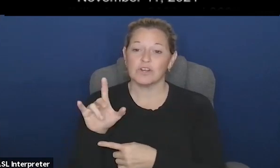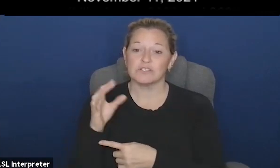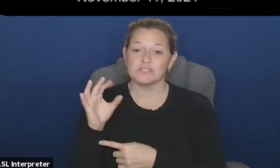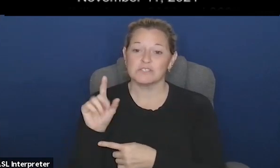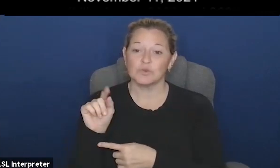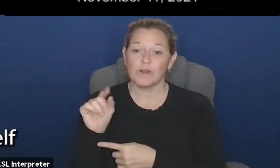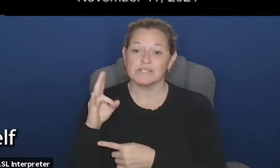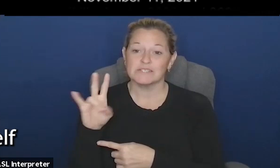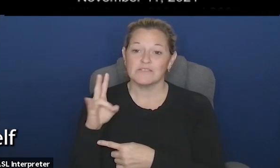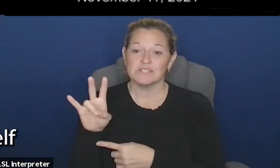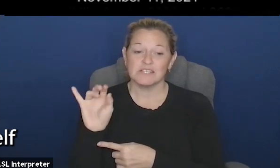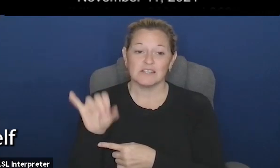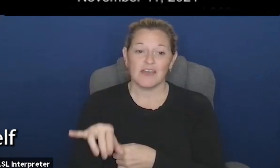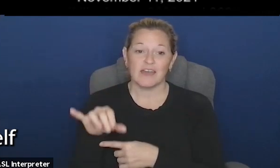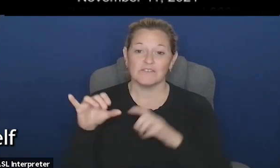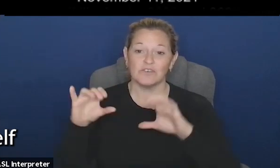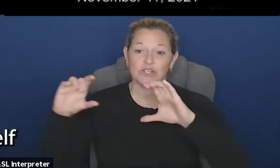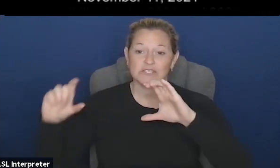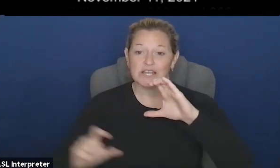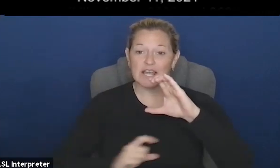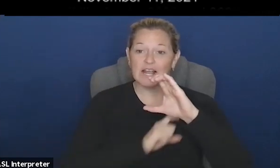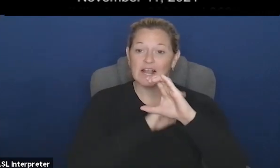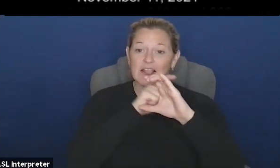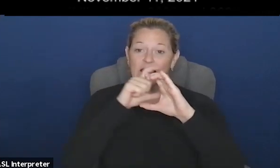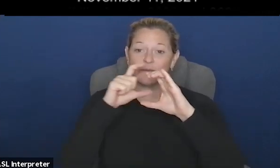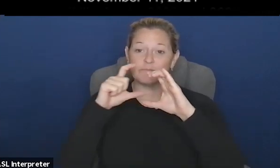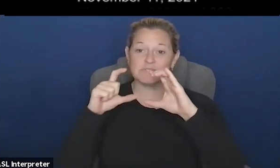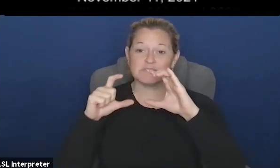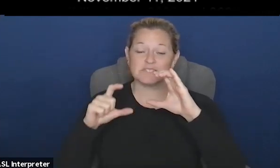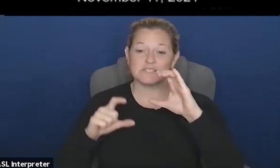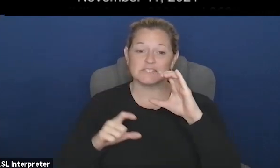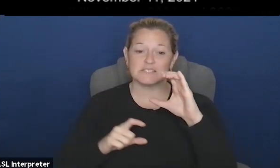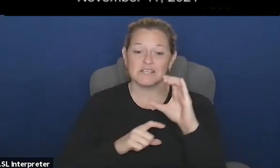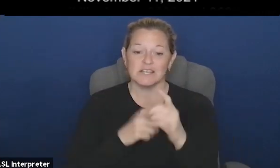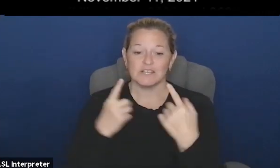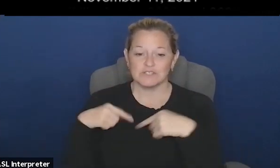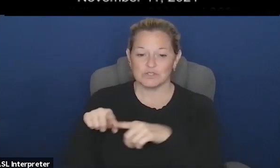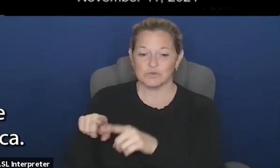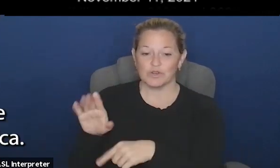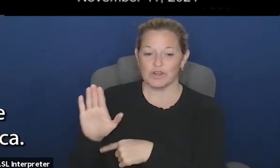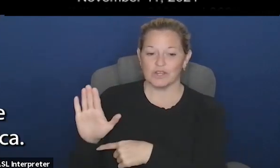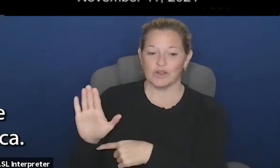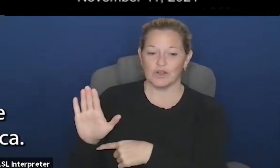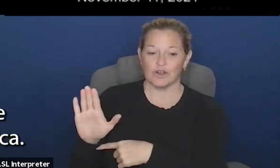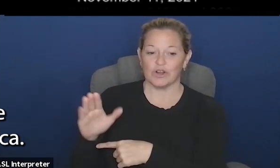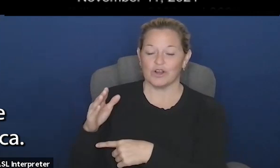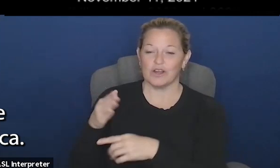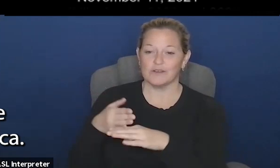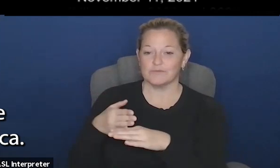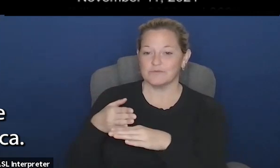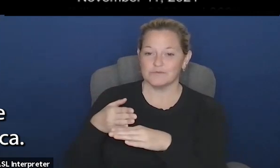Wanda Diaz-Merced, who's a blind astronomer, and myself when she was at the CFA during her postdoc in 2017. And she was getting ready to